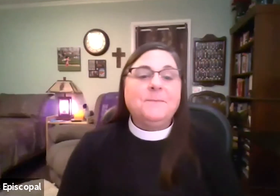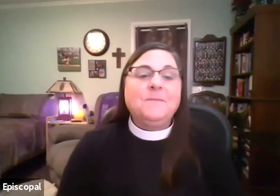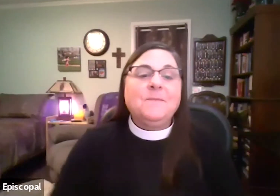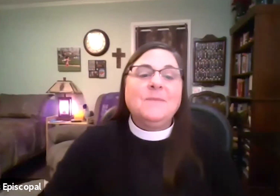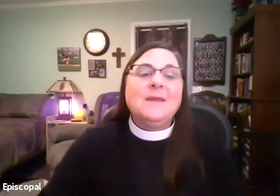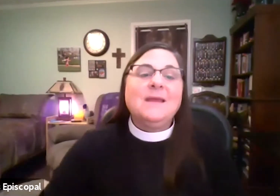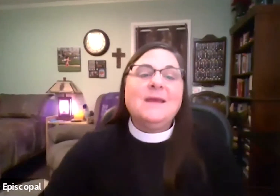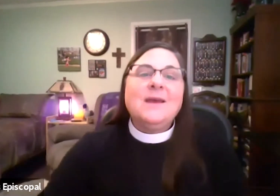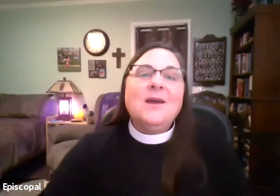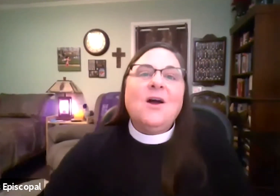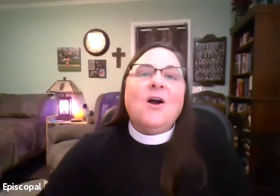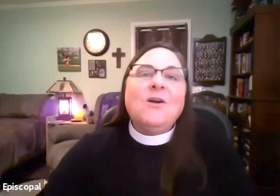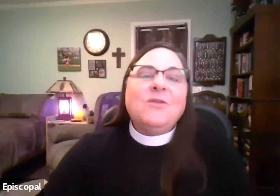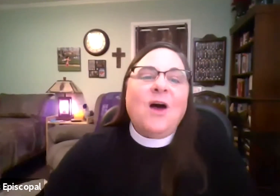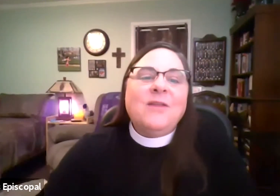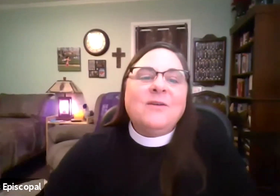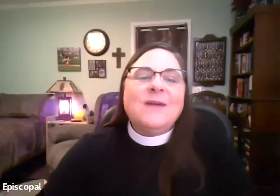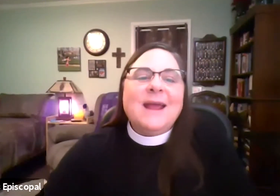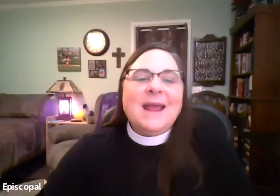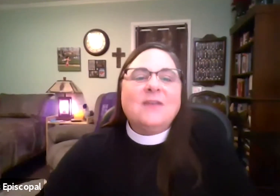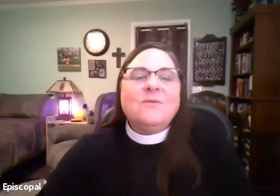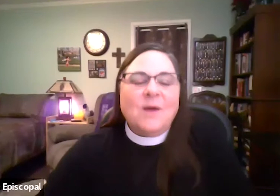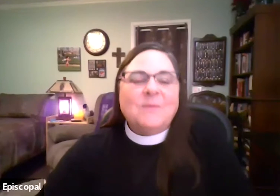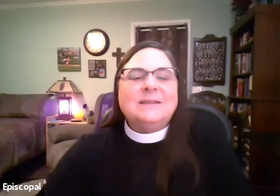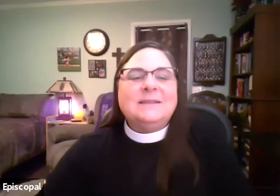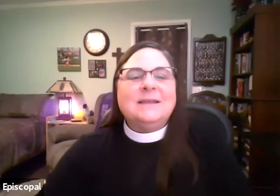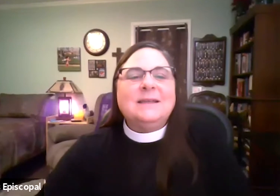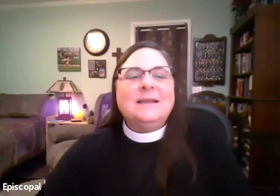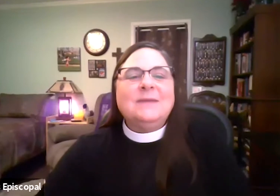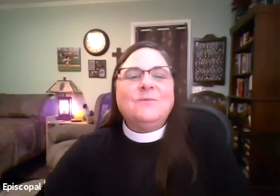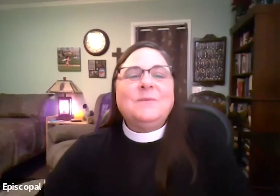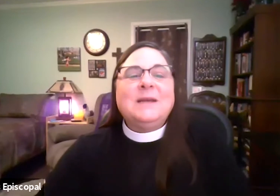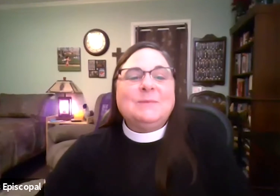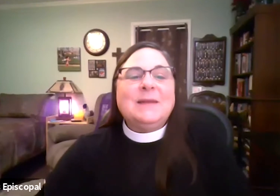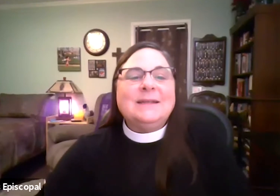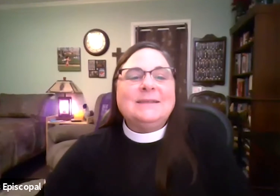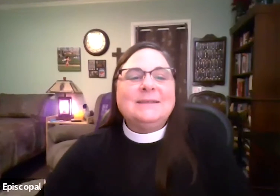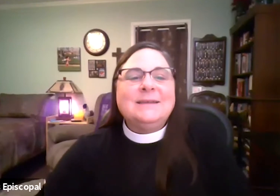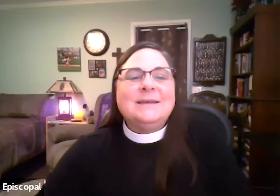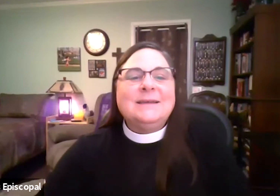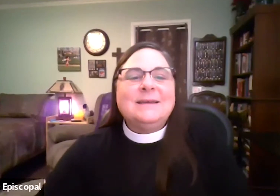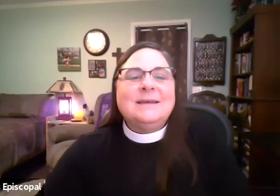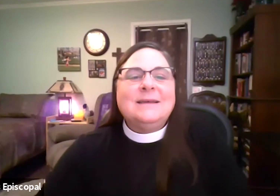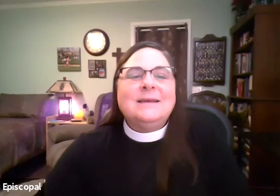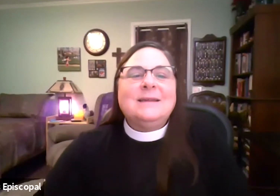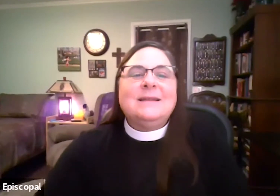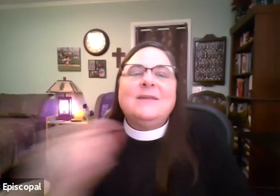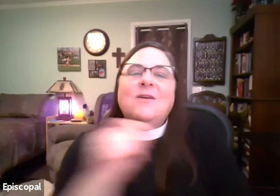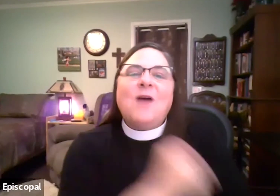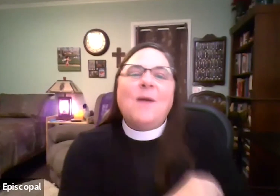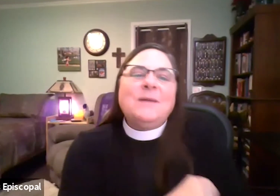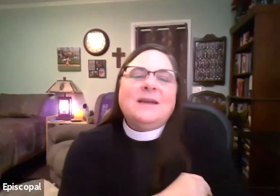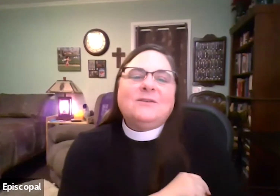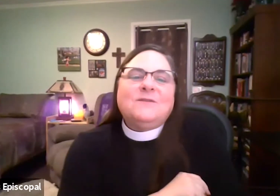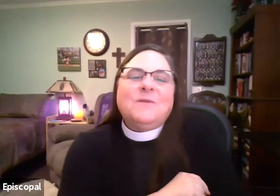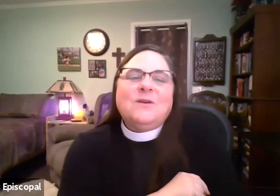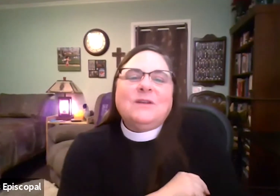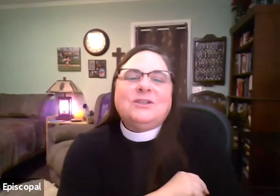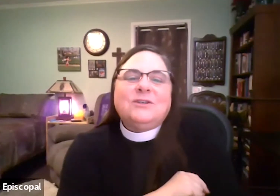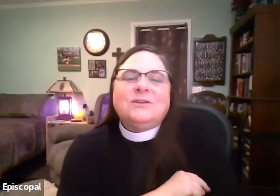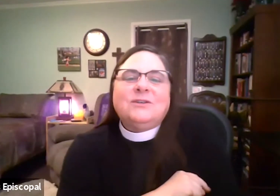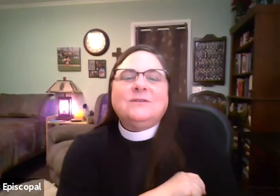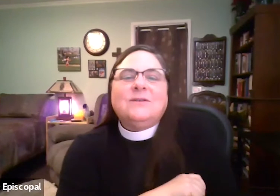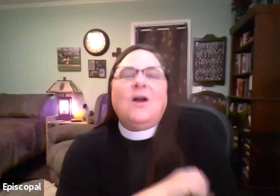fire. Our author Anne Robinson explains that there are commentators from the